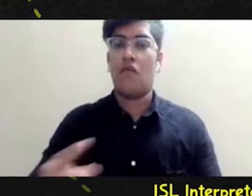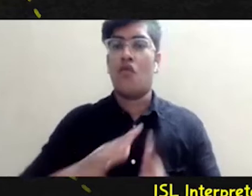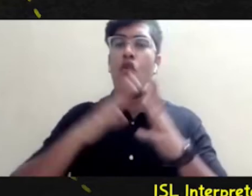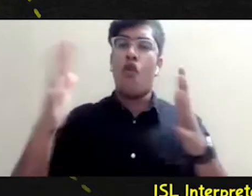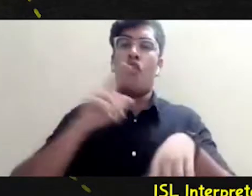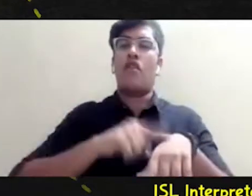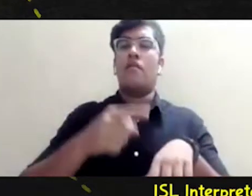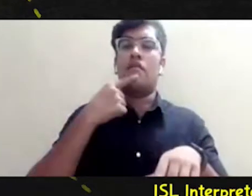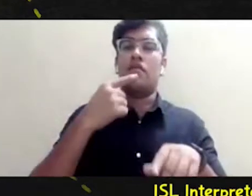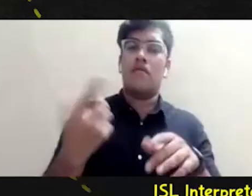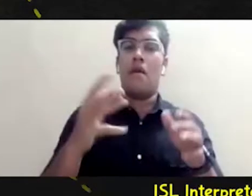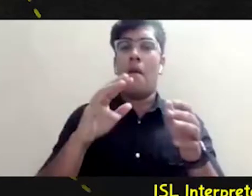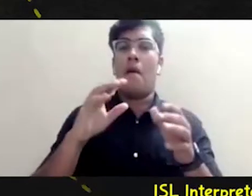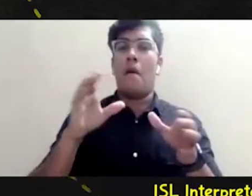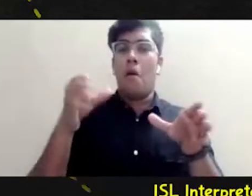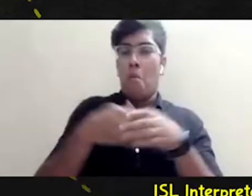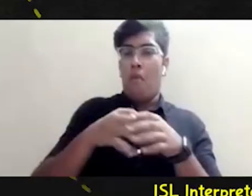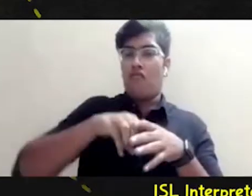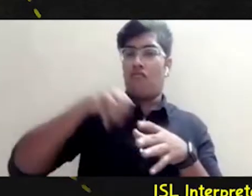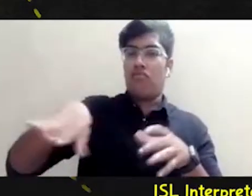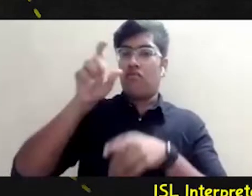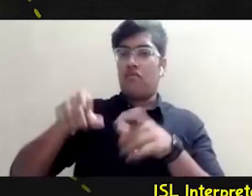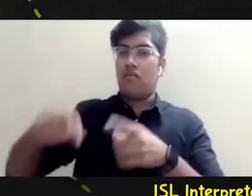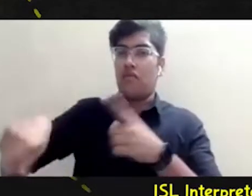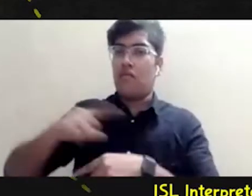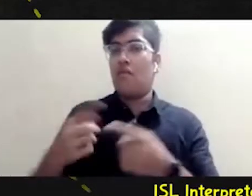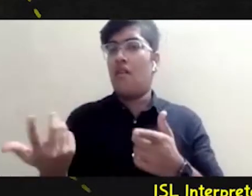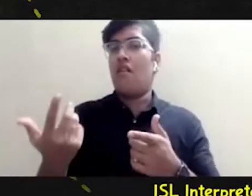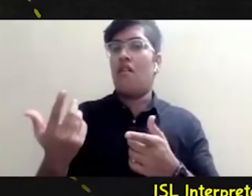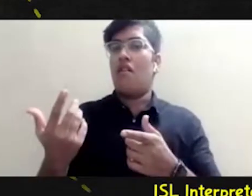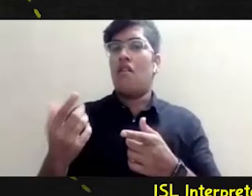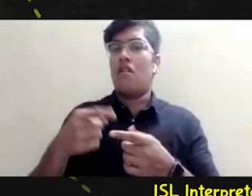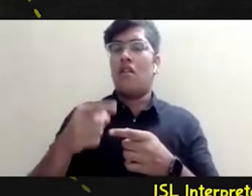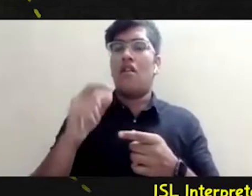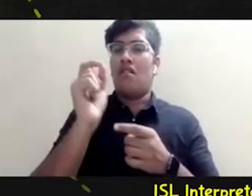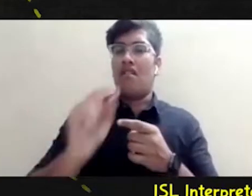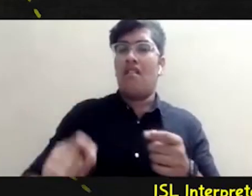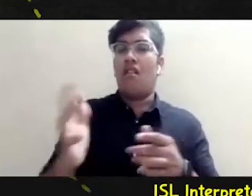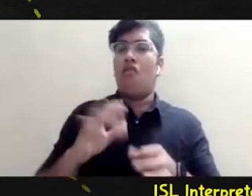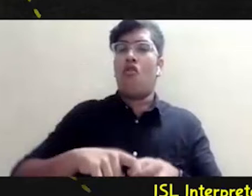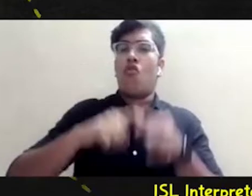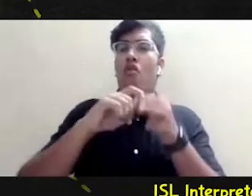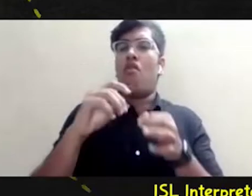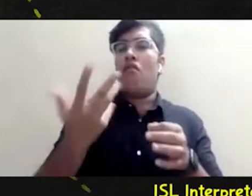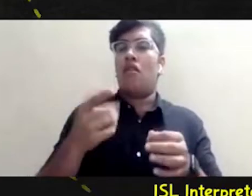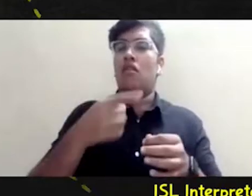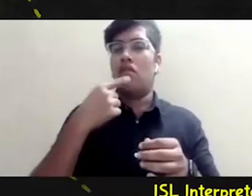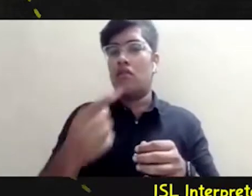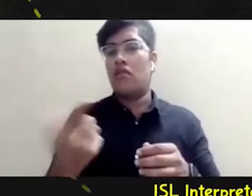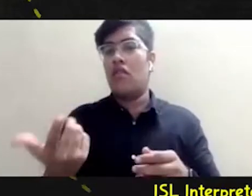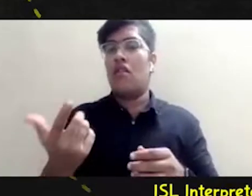on marginalized communities, anecdotal, qualitative, especially when it's with regard to topics of love, sex, romance,